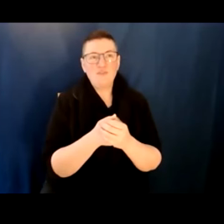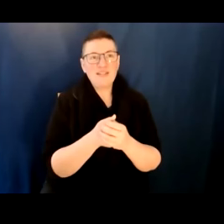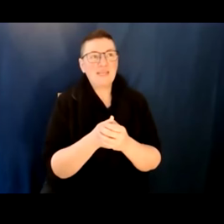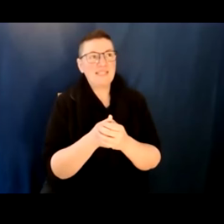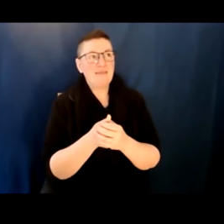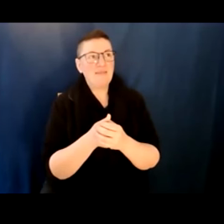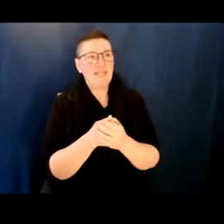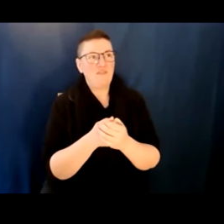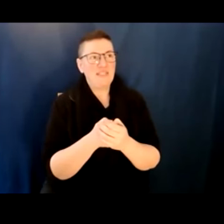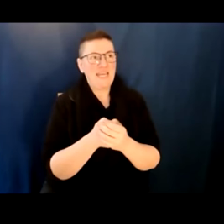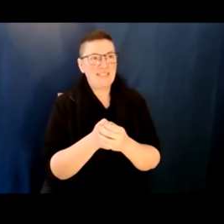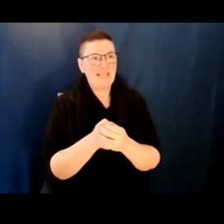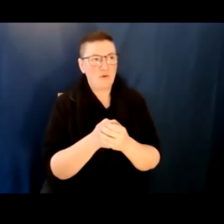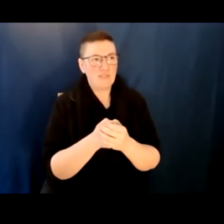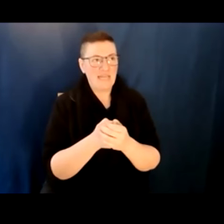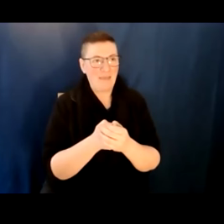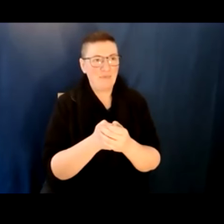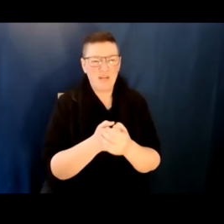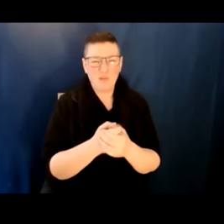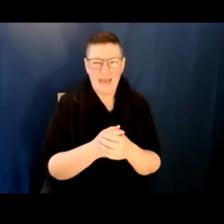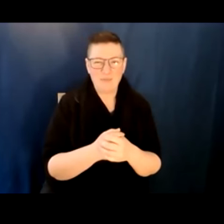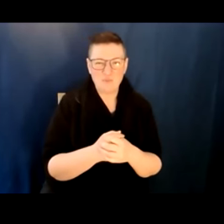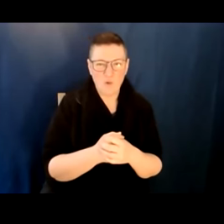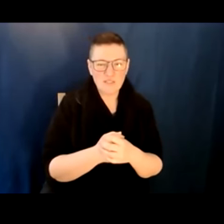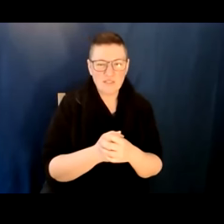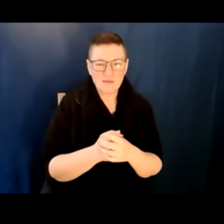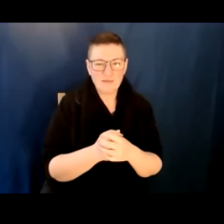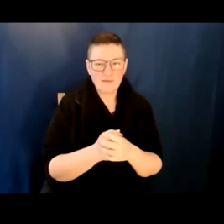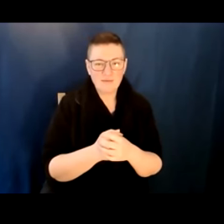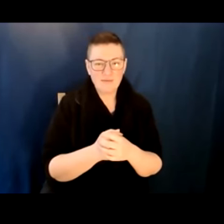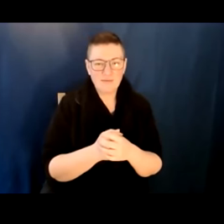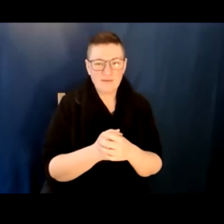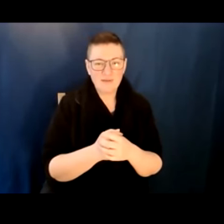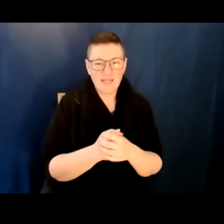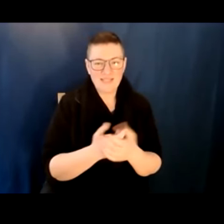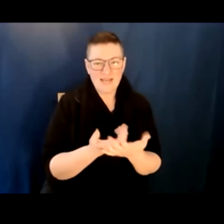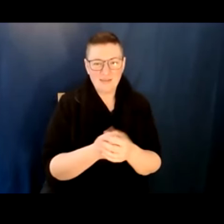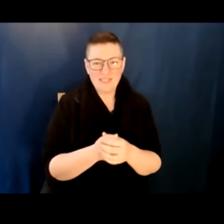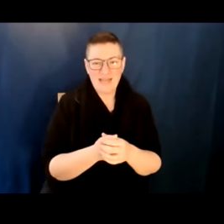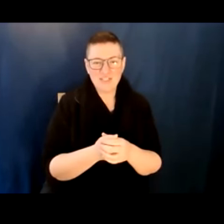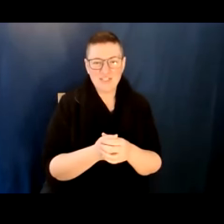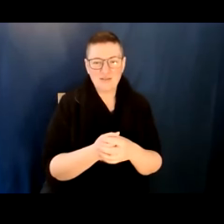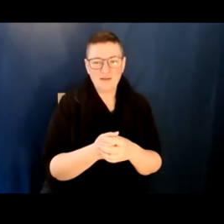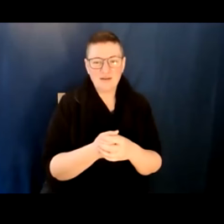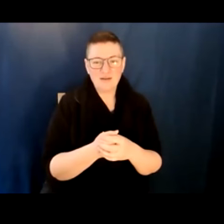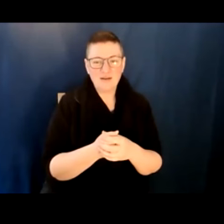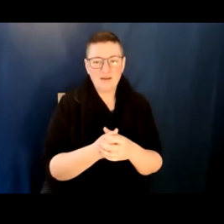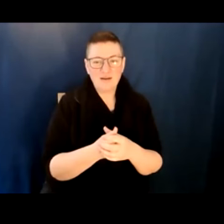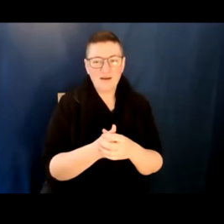you define something as limited if it takes hours to happen, but it only happens once? Like, is that a limited action?